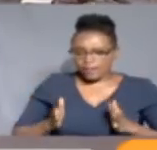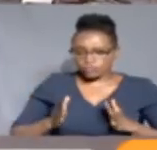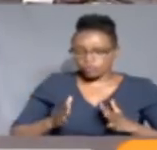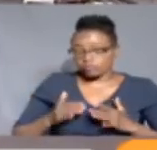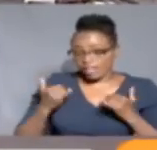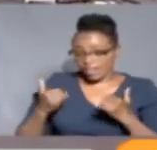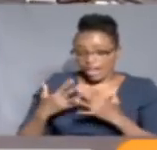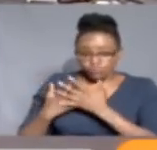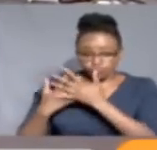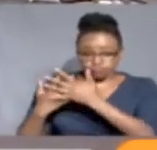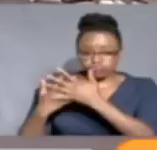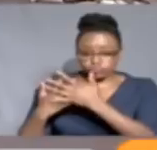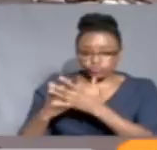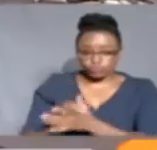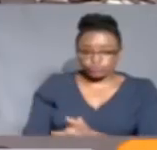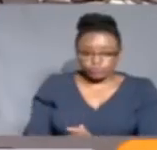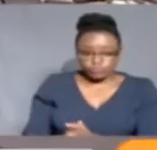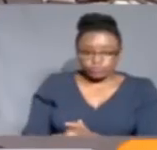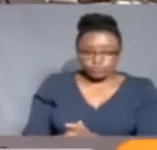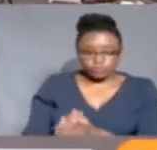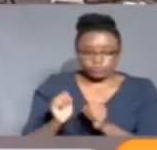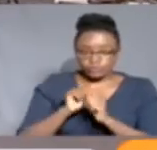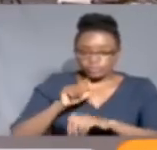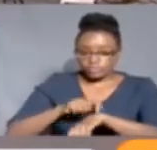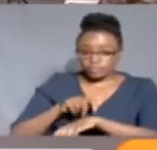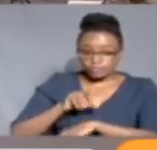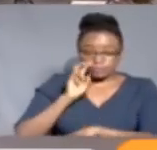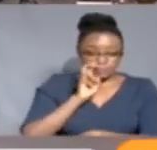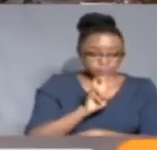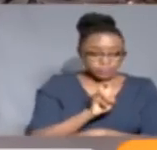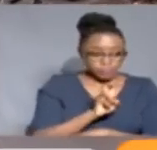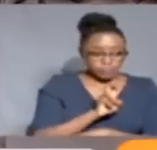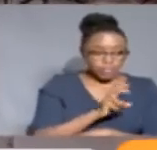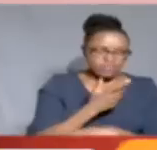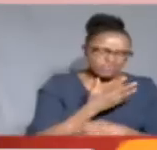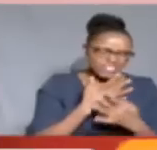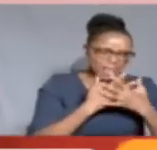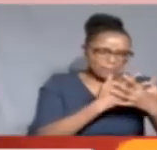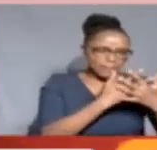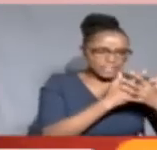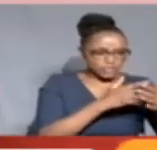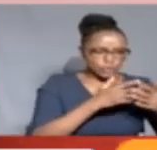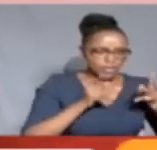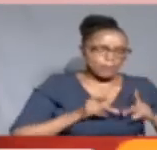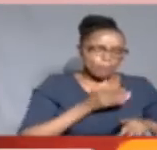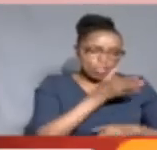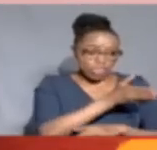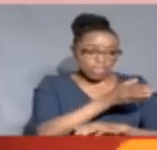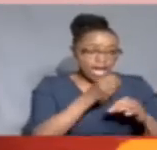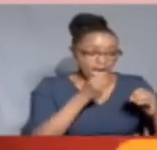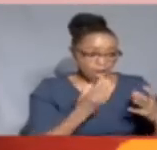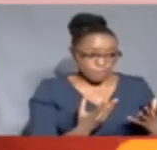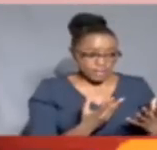bars right now. Okay, when we look at the prison population as per now,